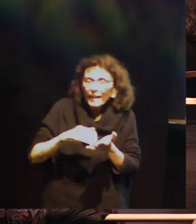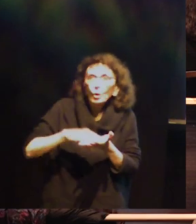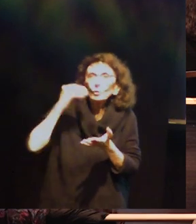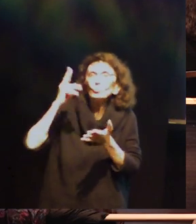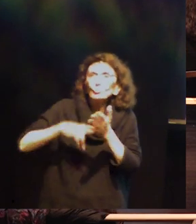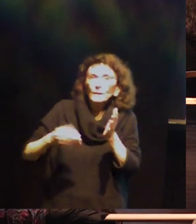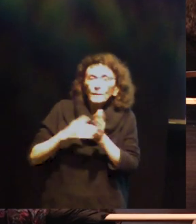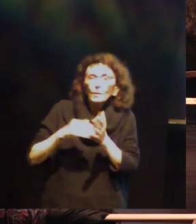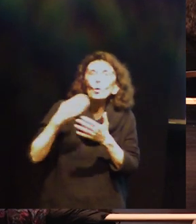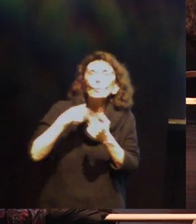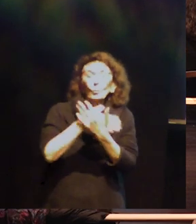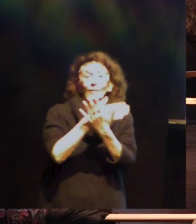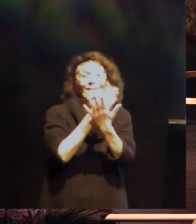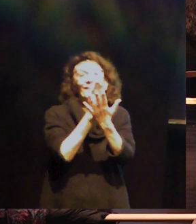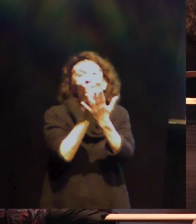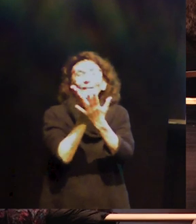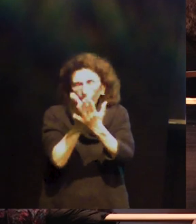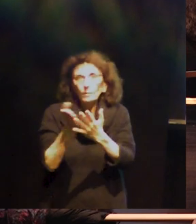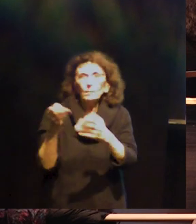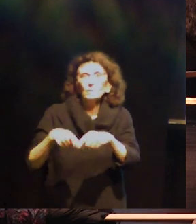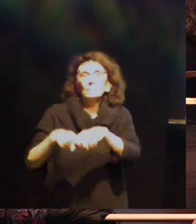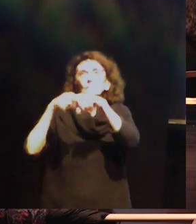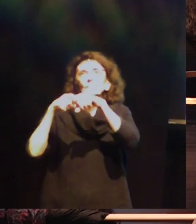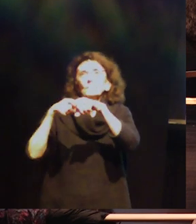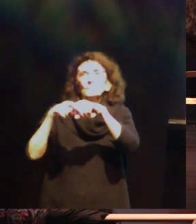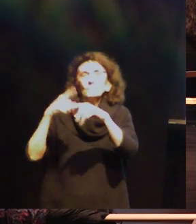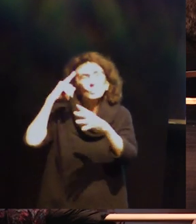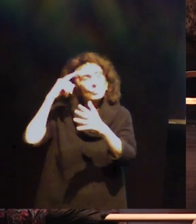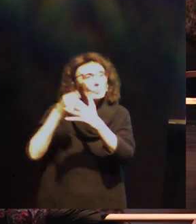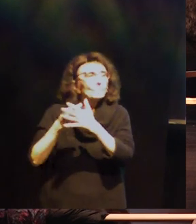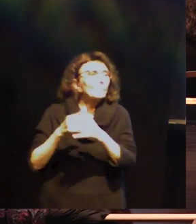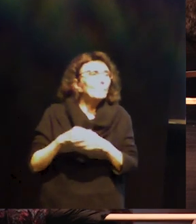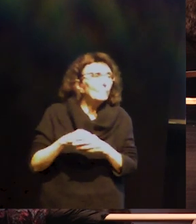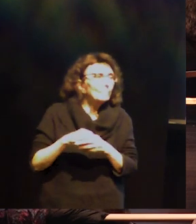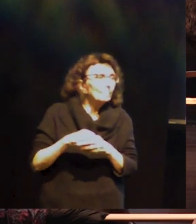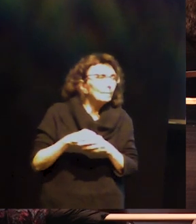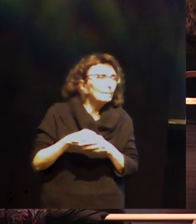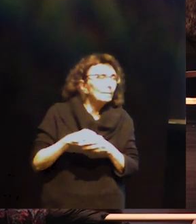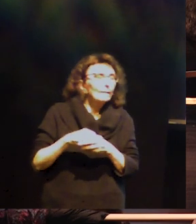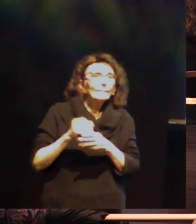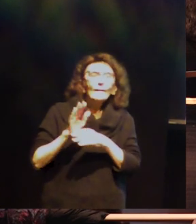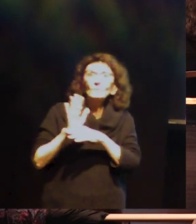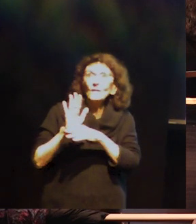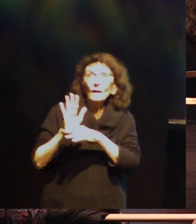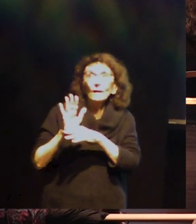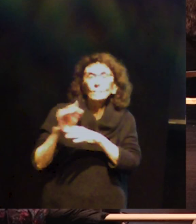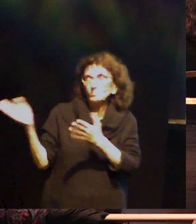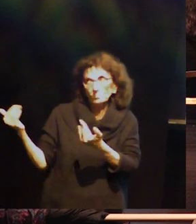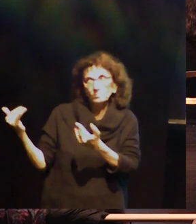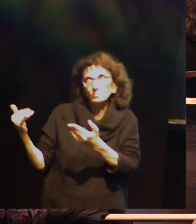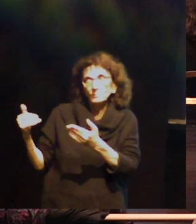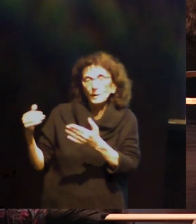everything right in the middle of us making this film. And the film was a lifeline for